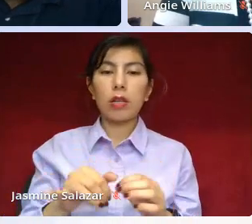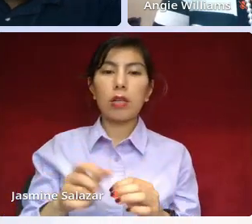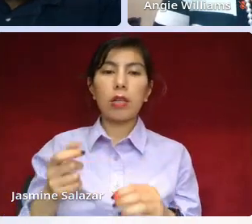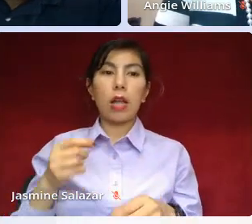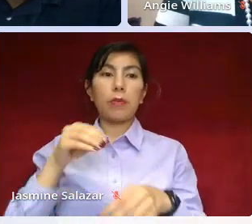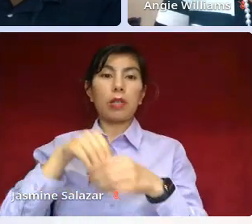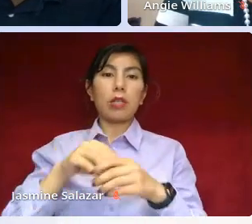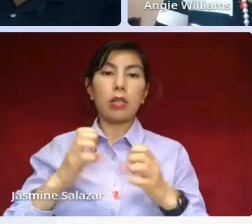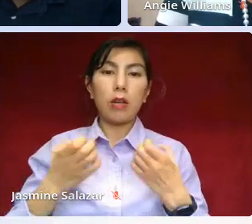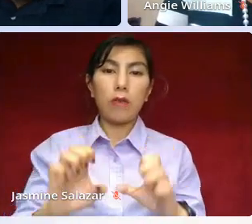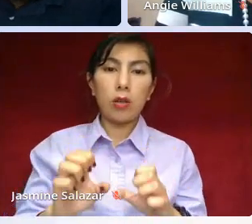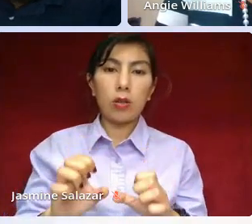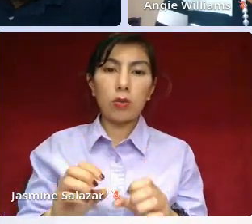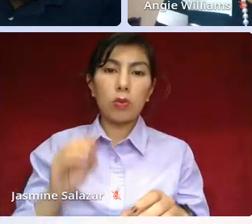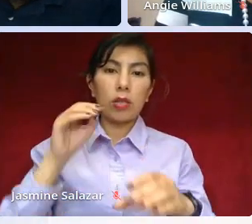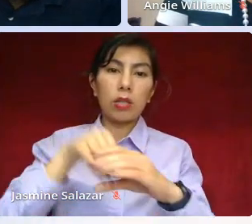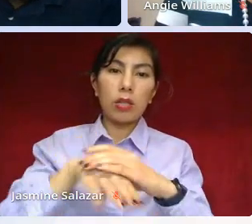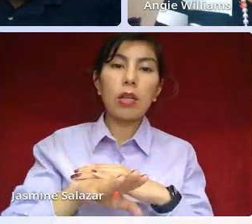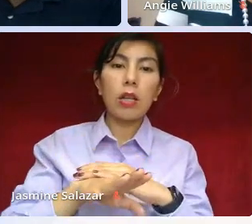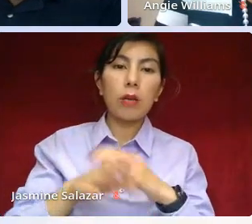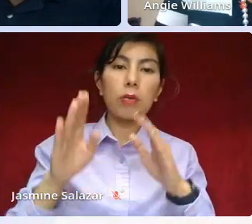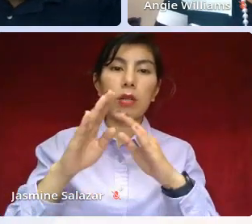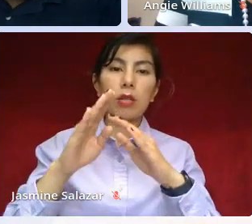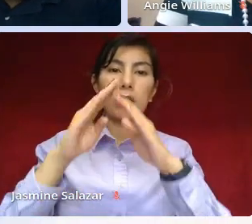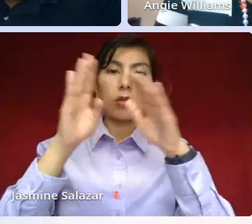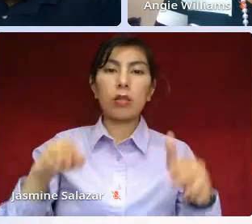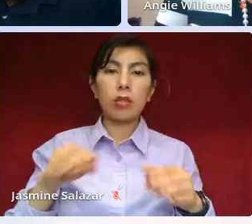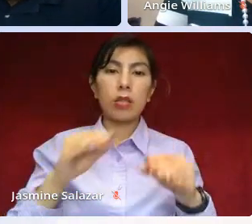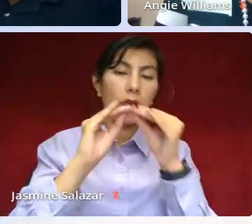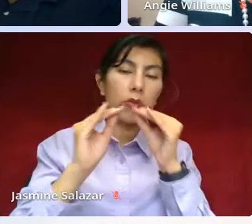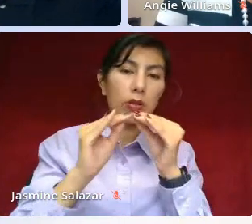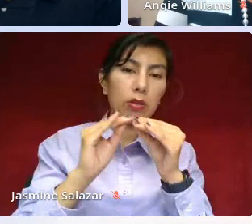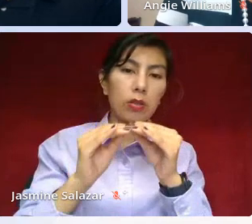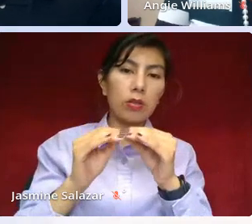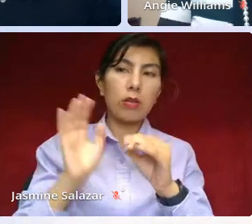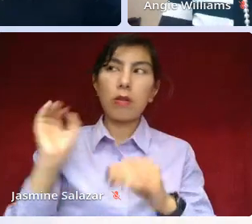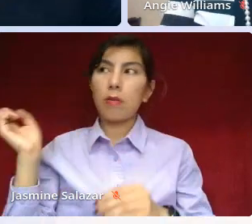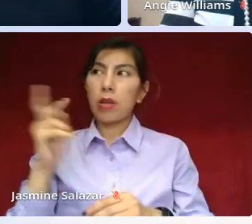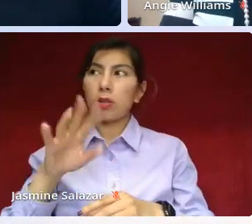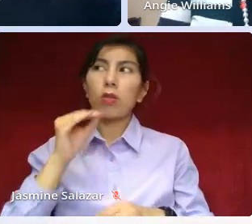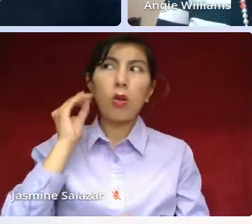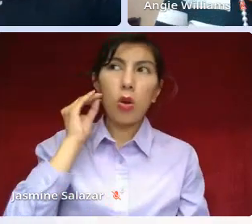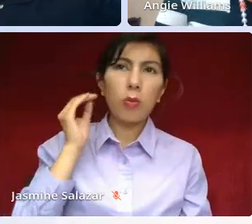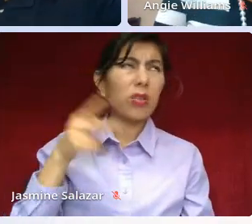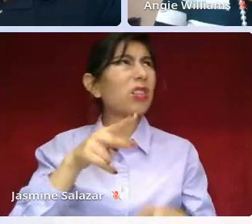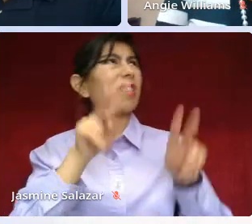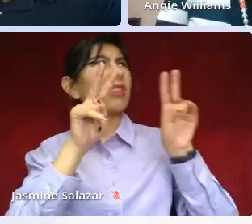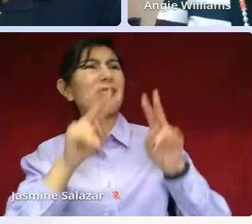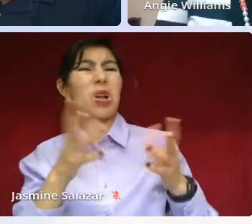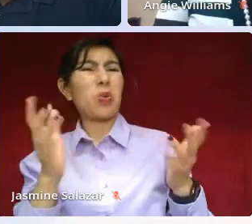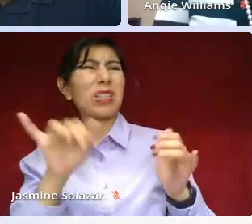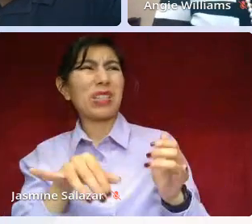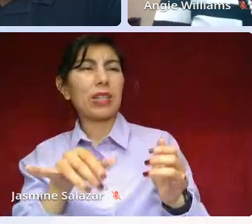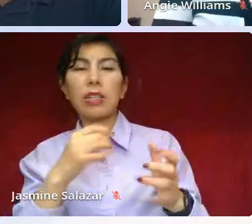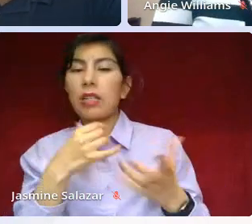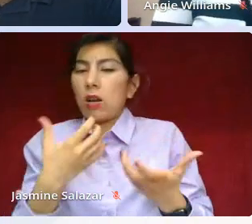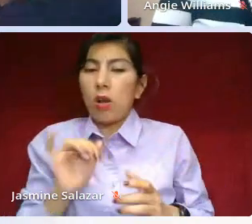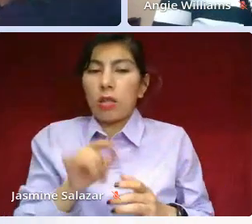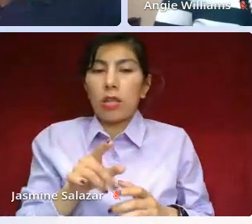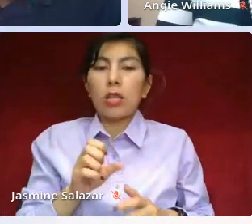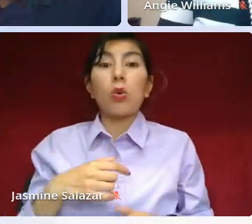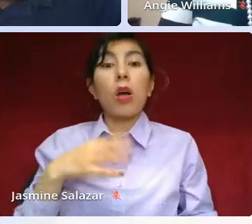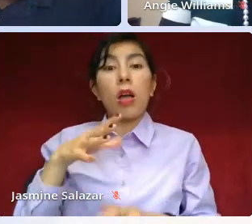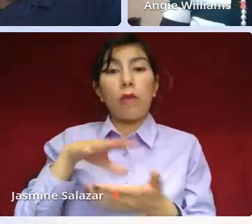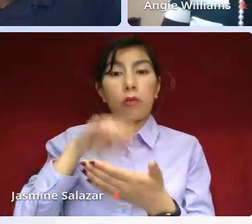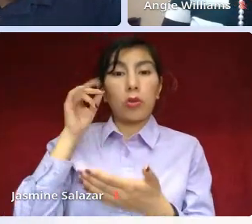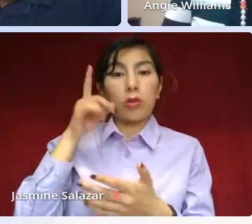and renovated houses and invited people back into their home, and they're like, "What is this?" They didn't want that, and I've learned from those experiences. And